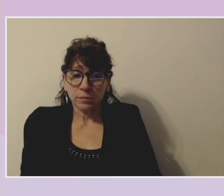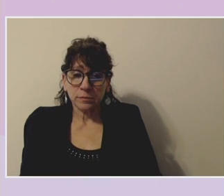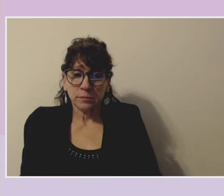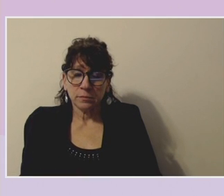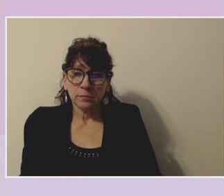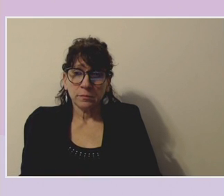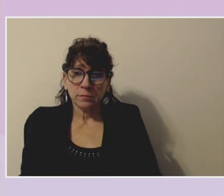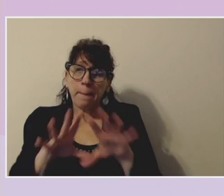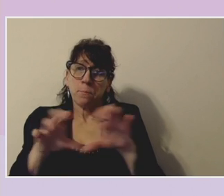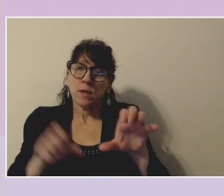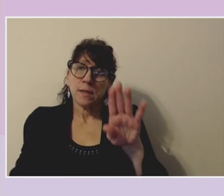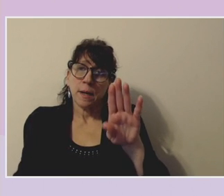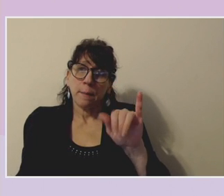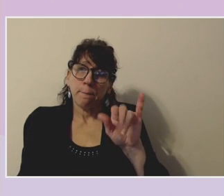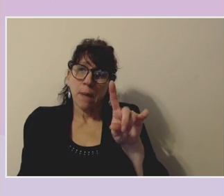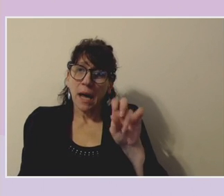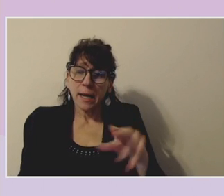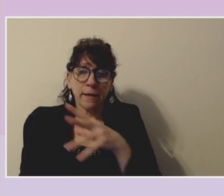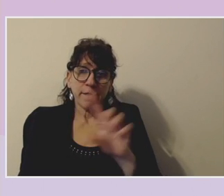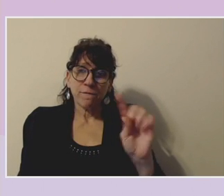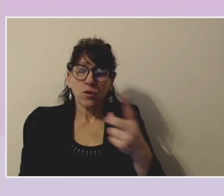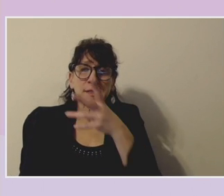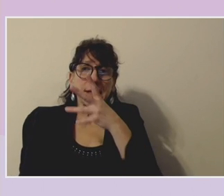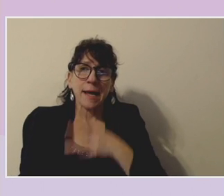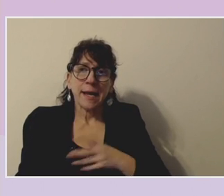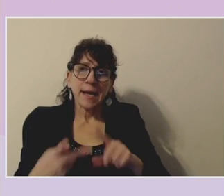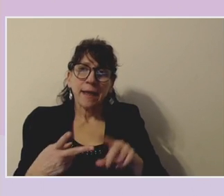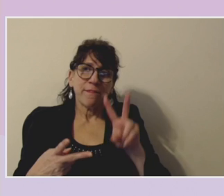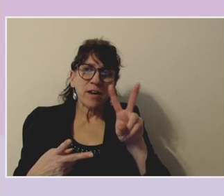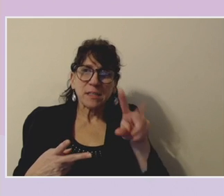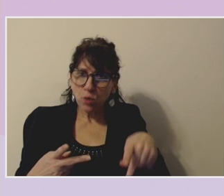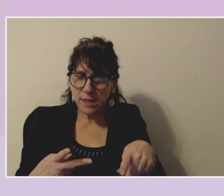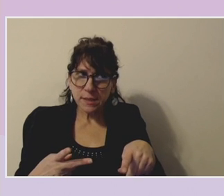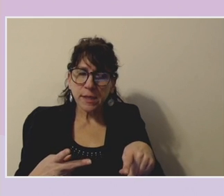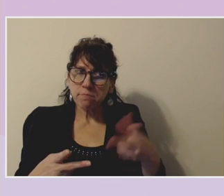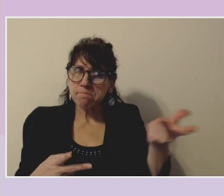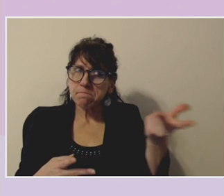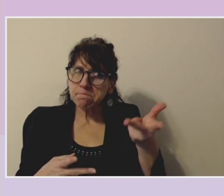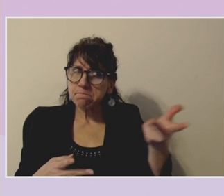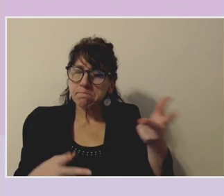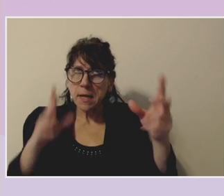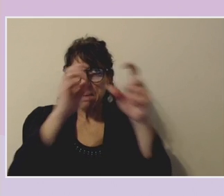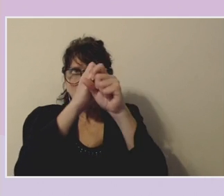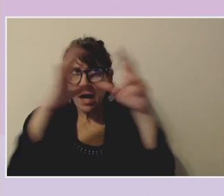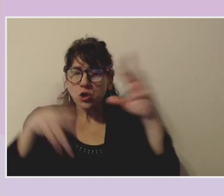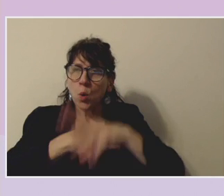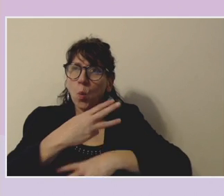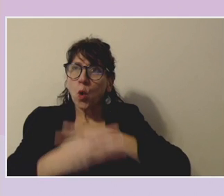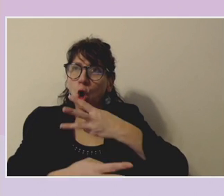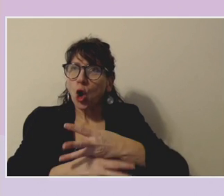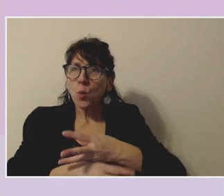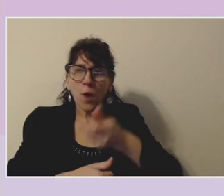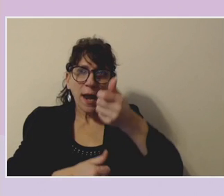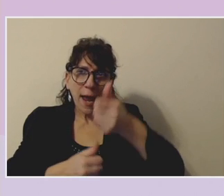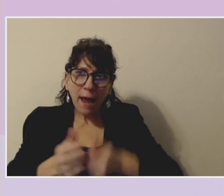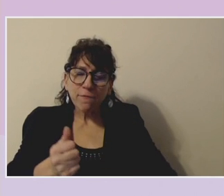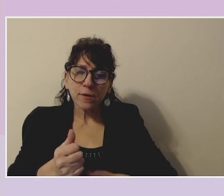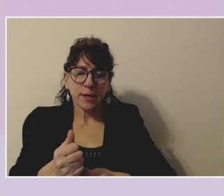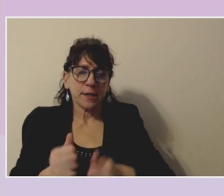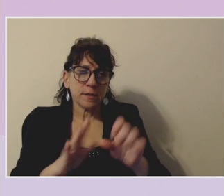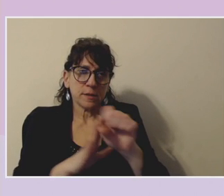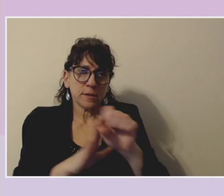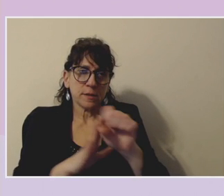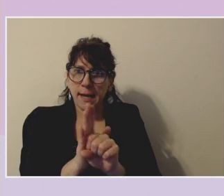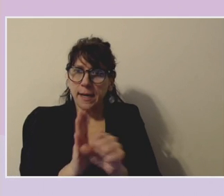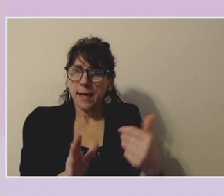President Biden and the First Lady and the Vice President, you know, they imagine a world in which every single state has